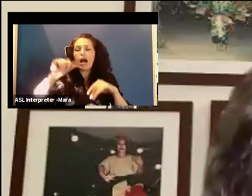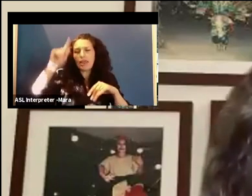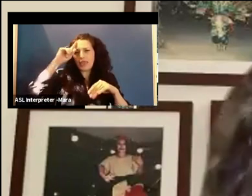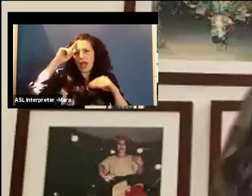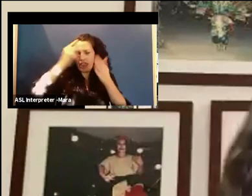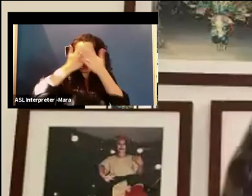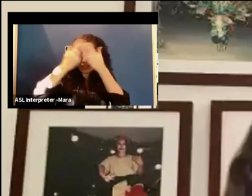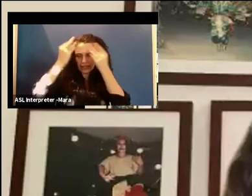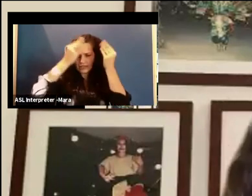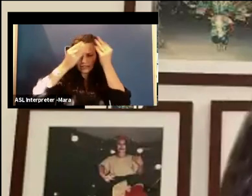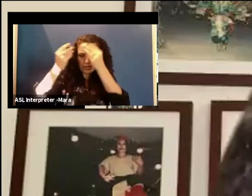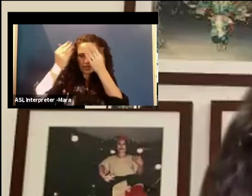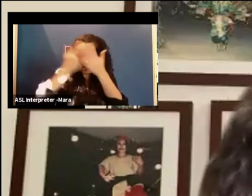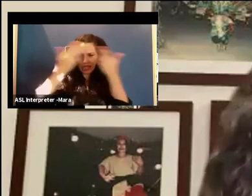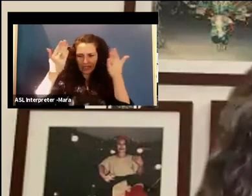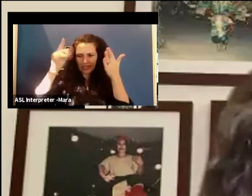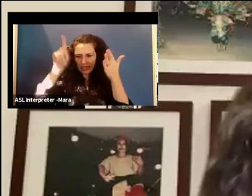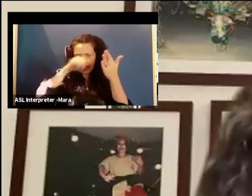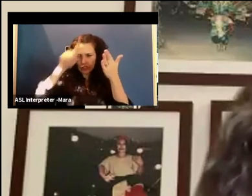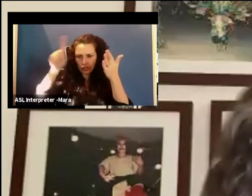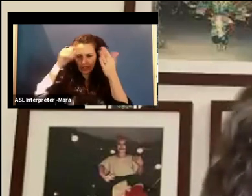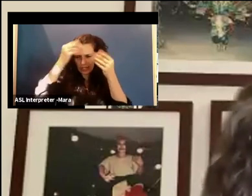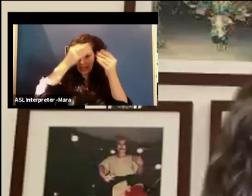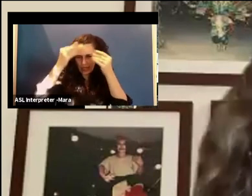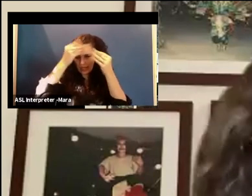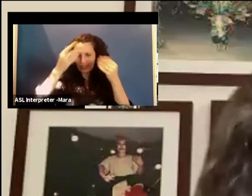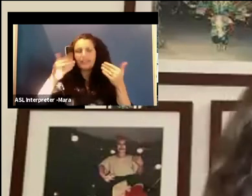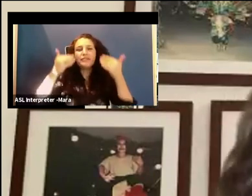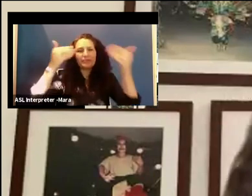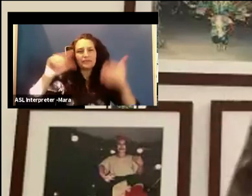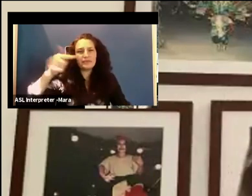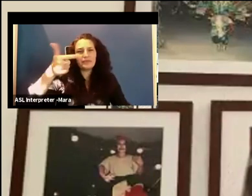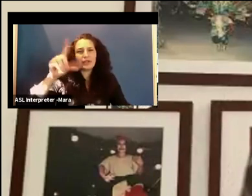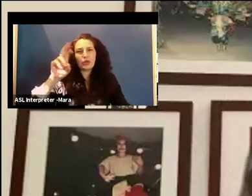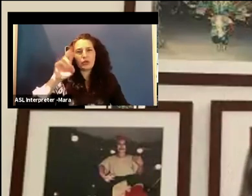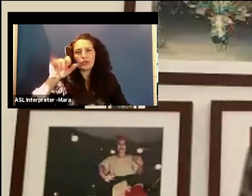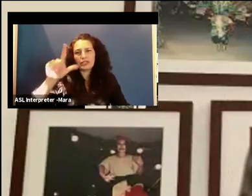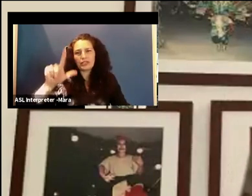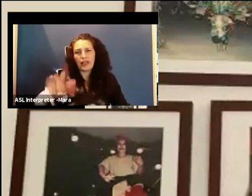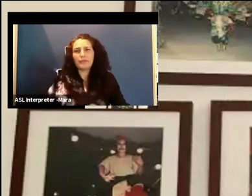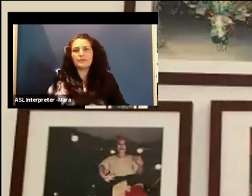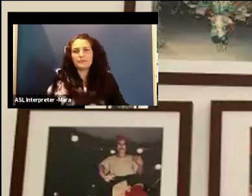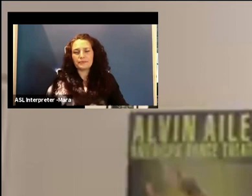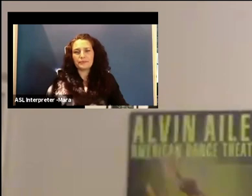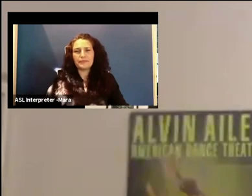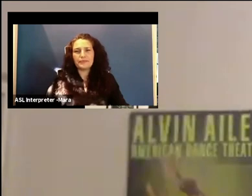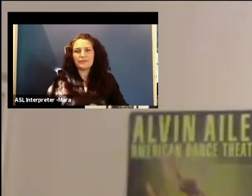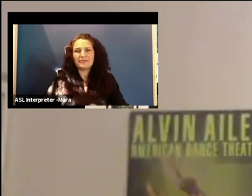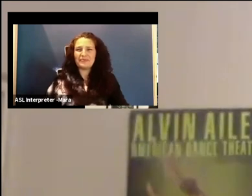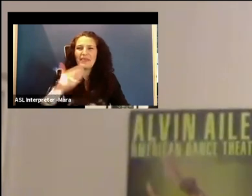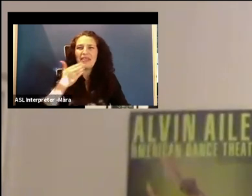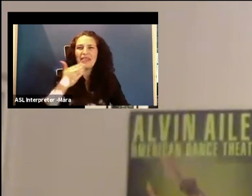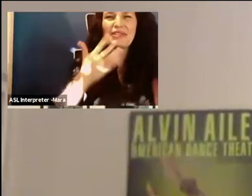things eternally thought. So, without further ado, take it away, Dr. Crystal. Oh, thank